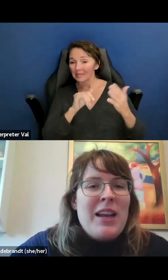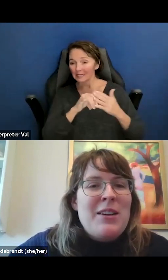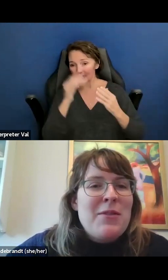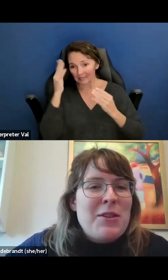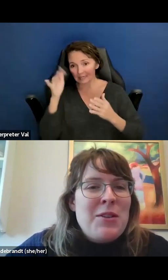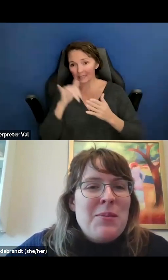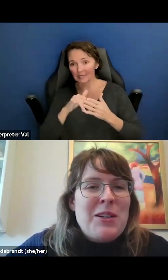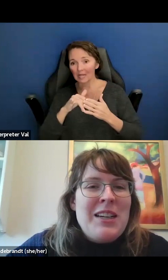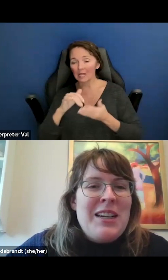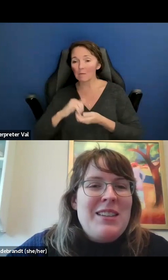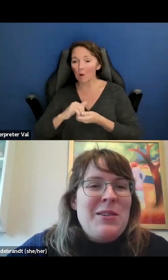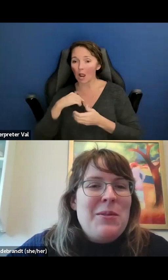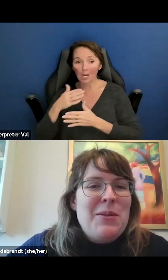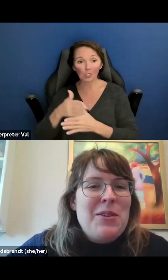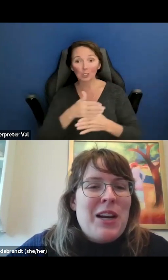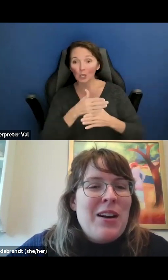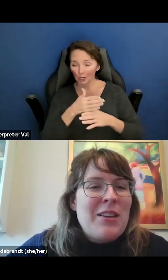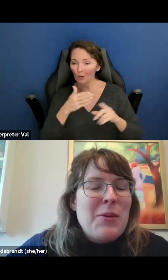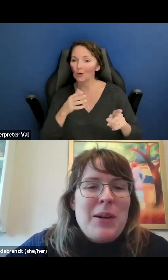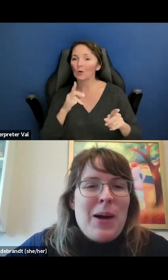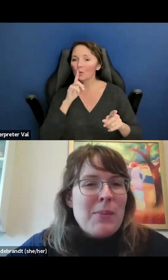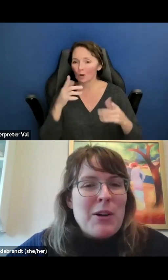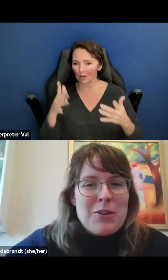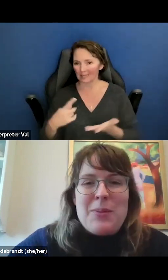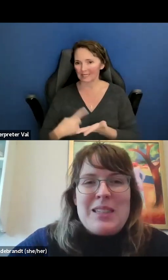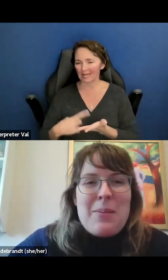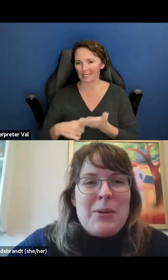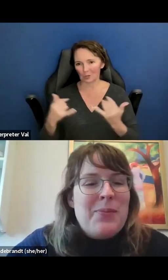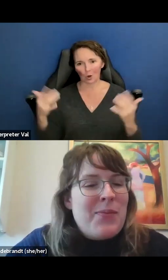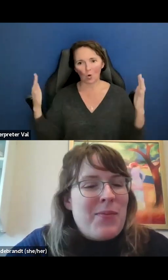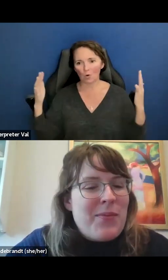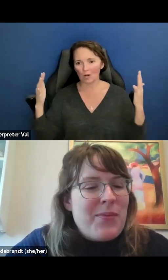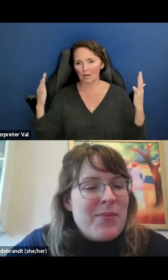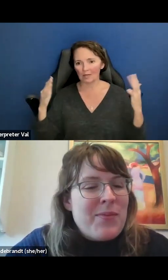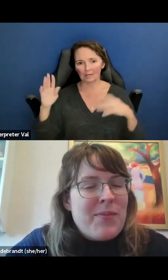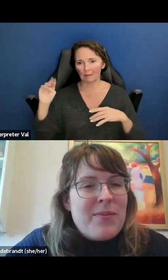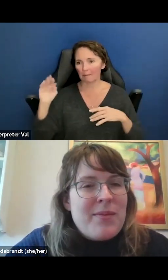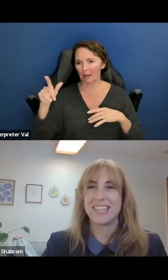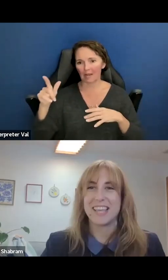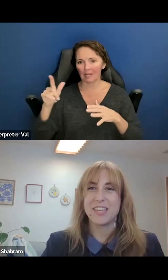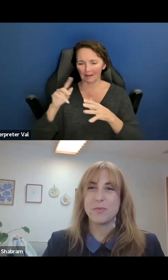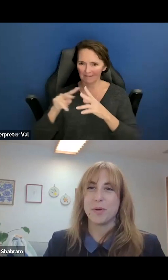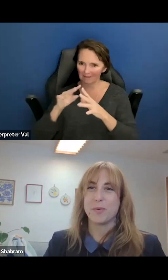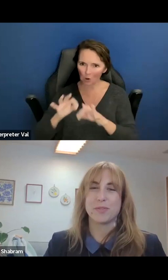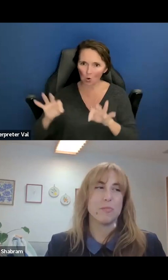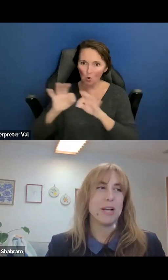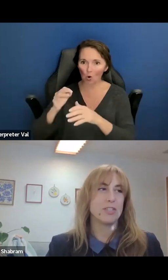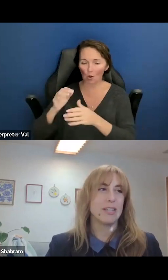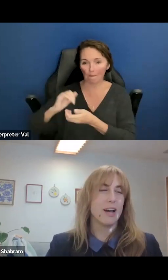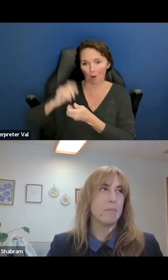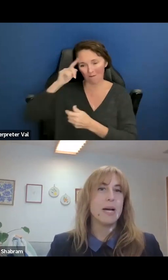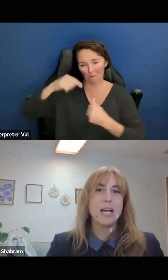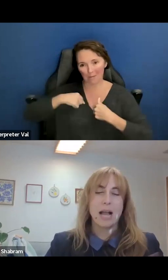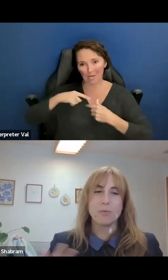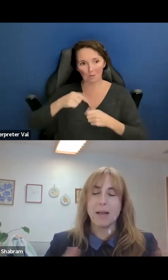I want to hand it over to Martina to share a little bit about a partnership example. Yeah, thank you both so much.